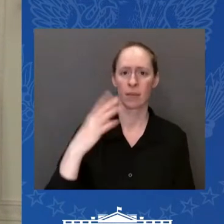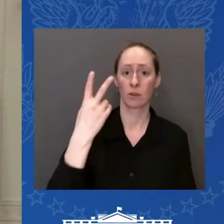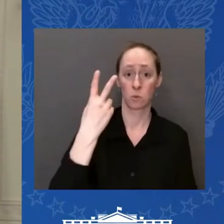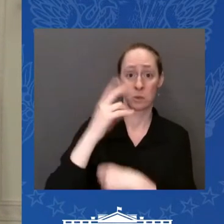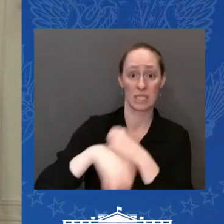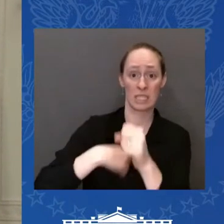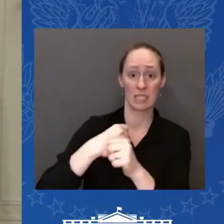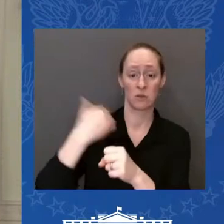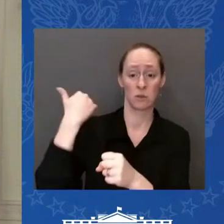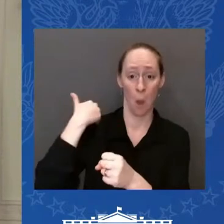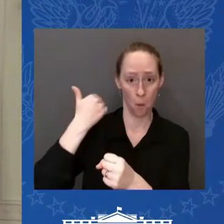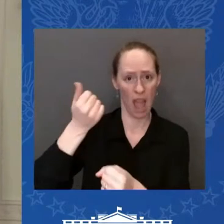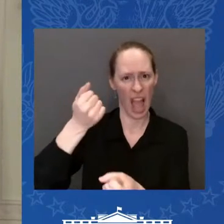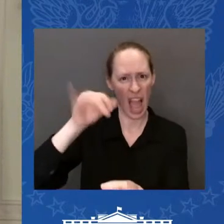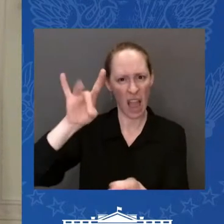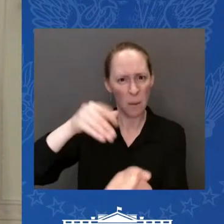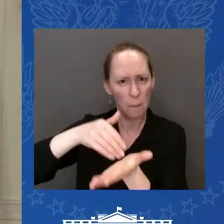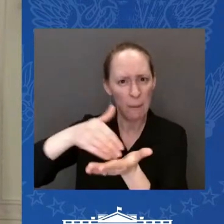the lowest level in decades.